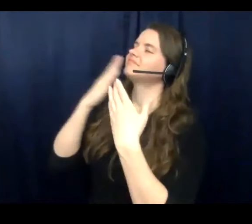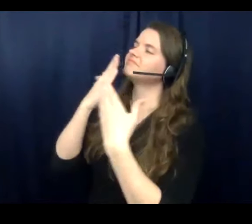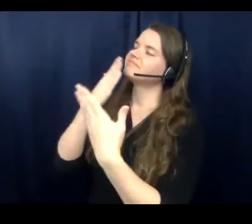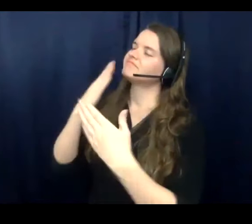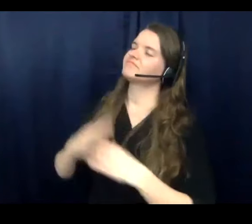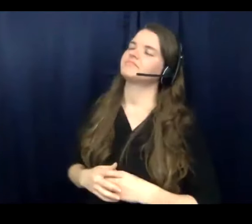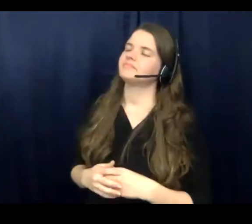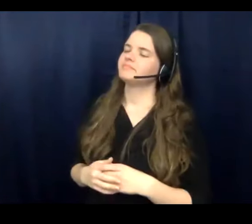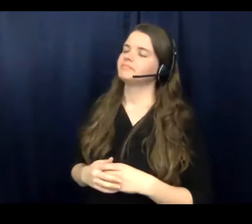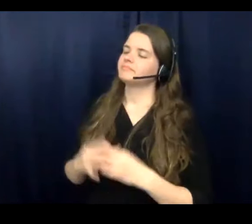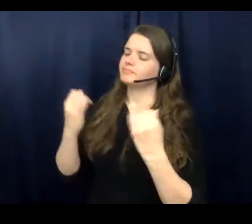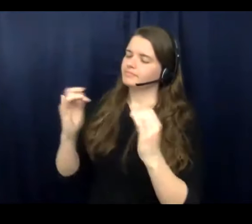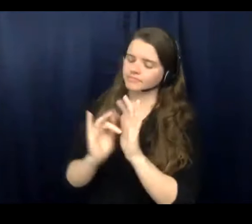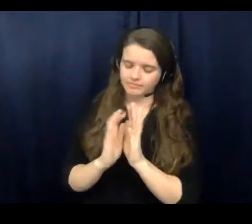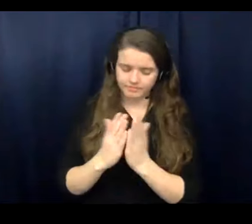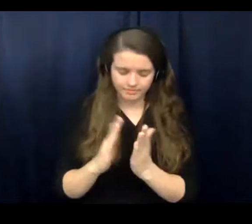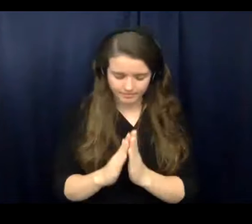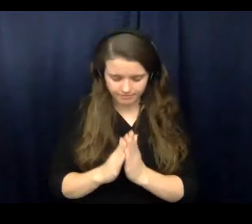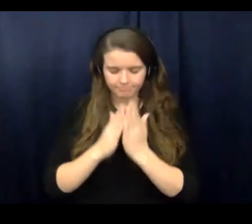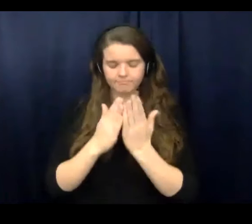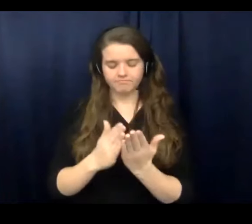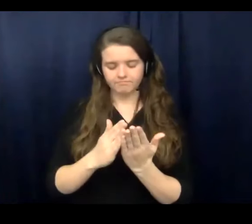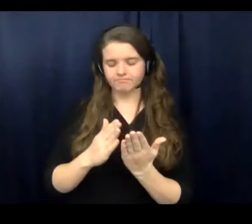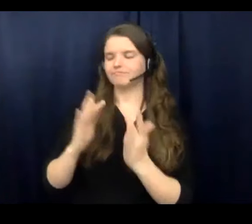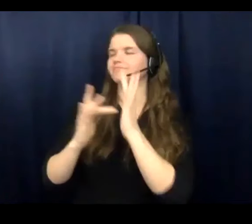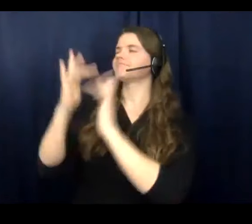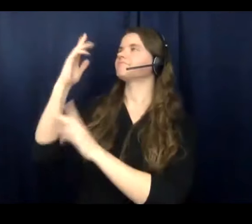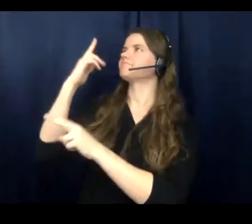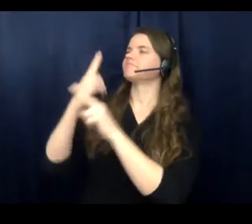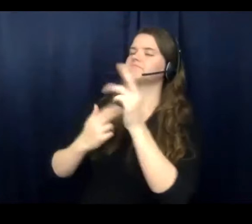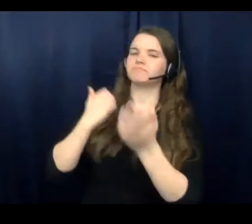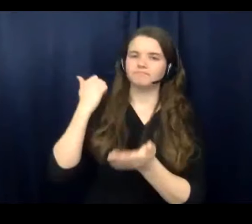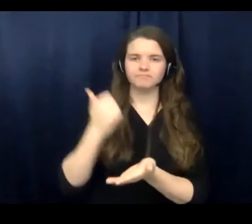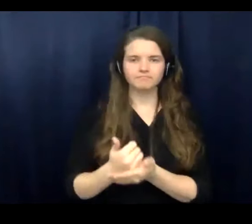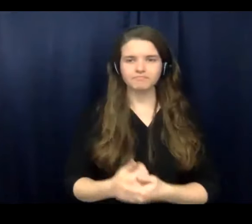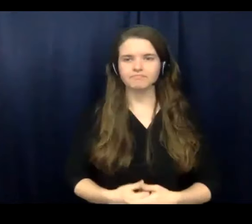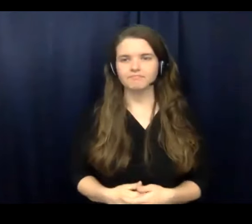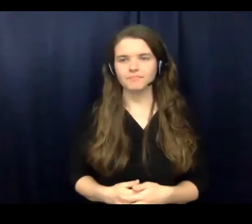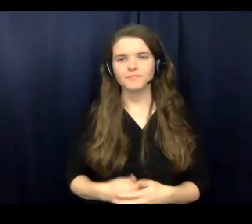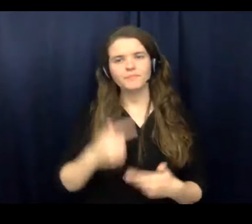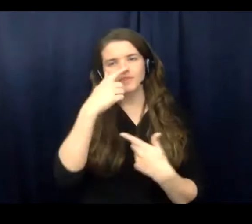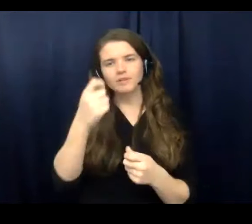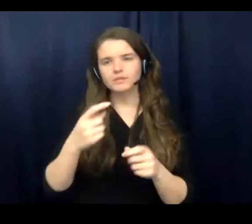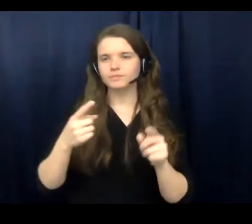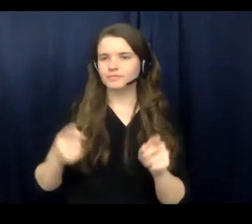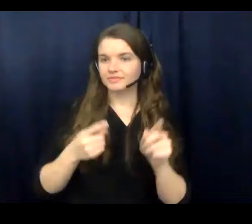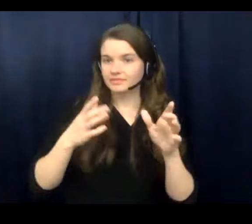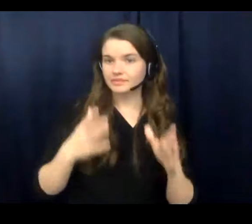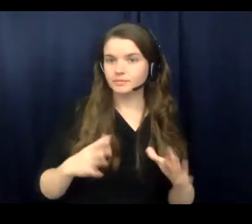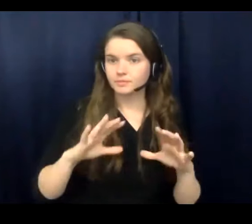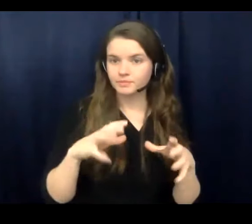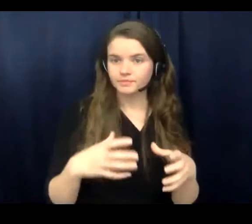your word in Jesus' name. Amen. It's interesting that the disciples, when